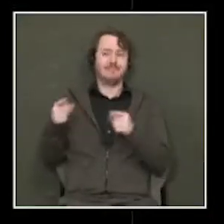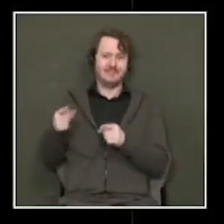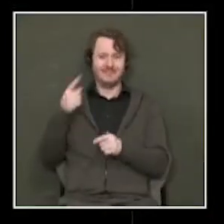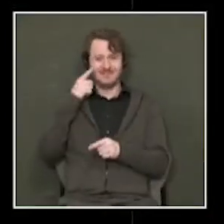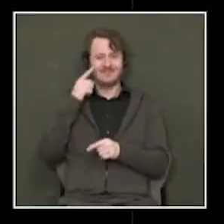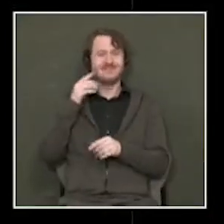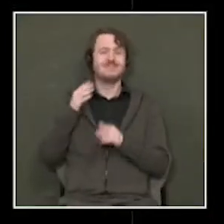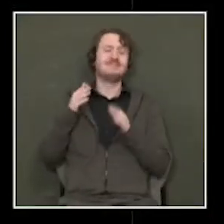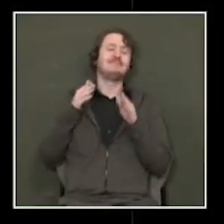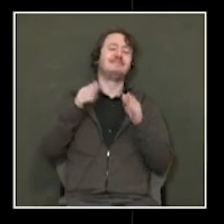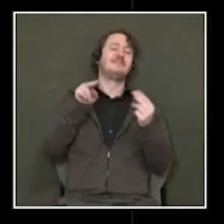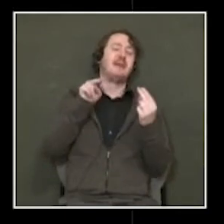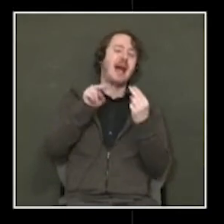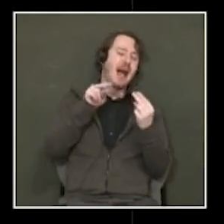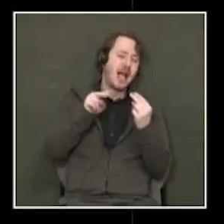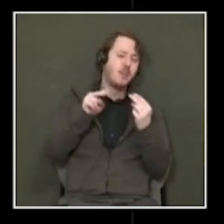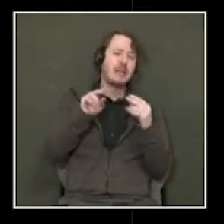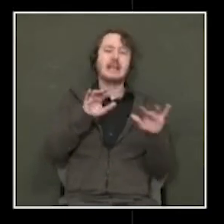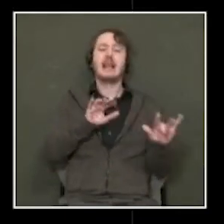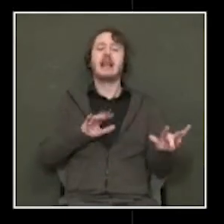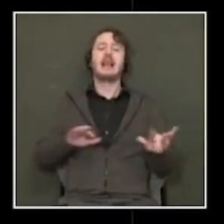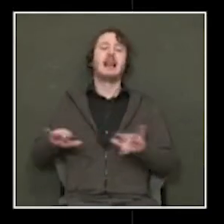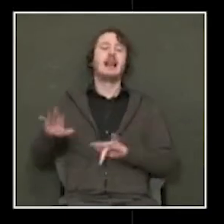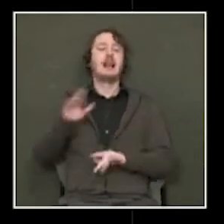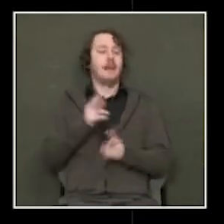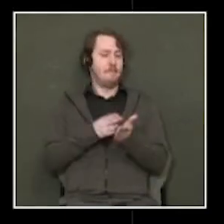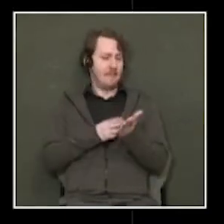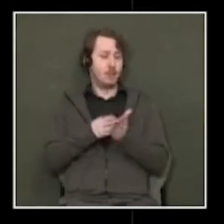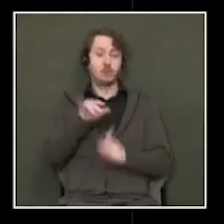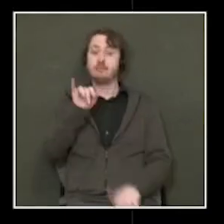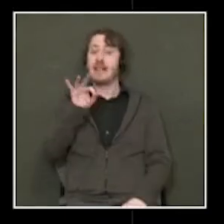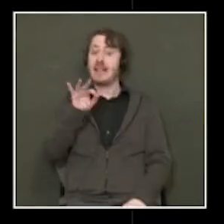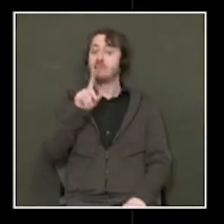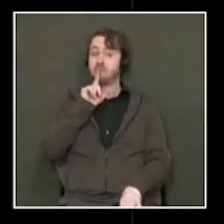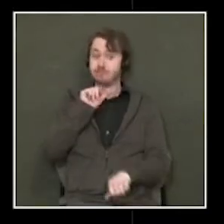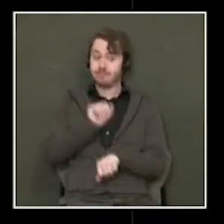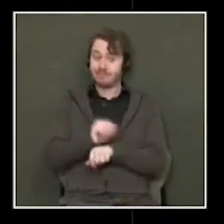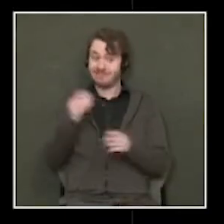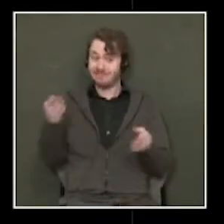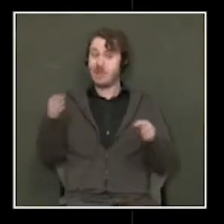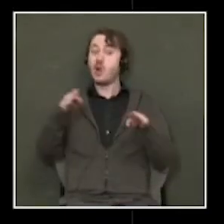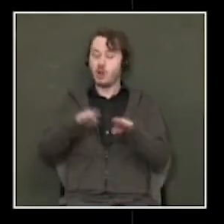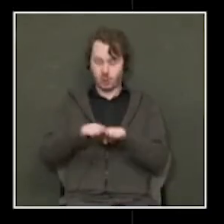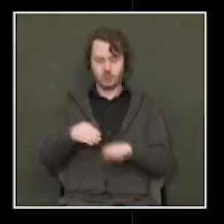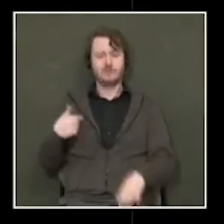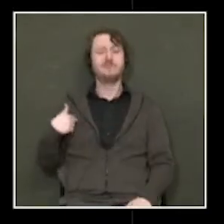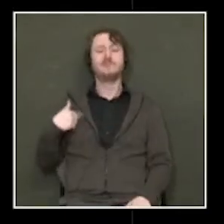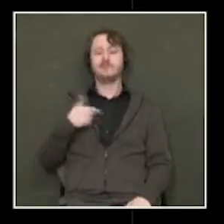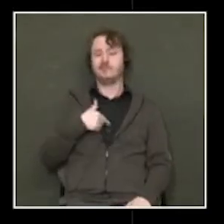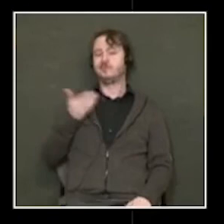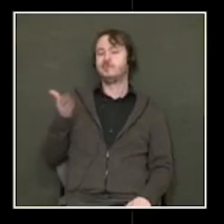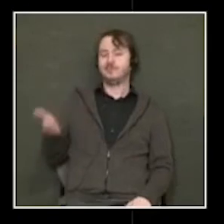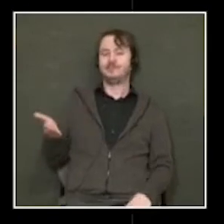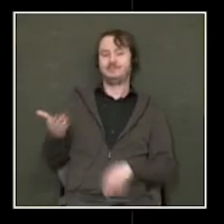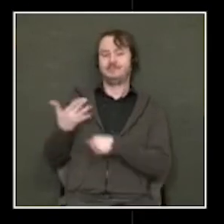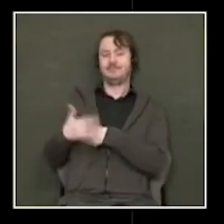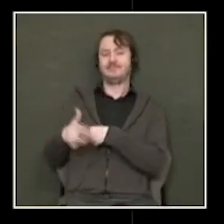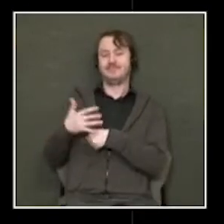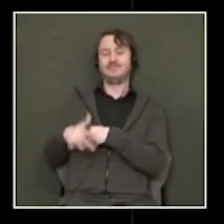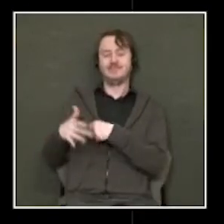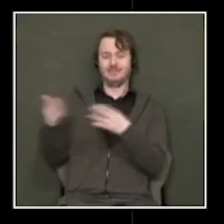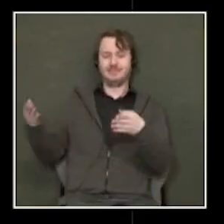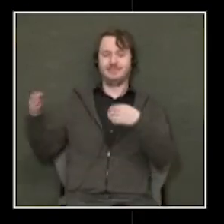the highways, elevated highways, to make sure that if in fact they need to be closed, that we're there to